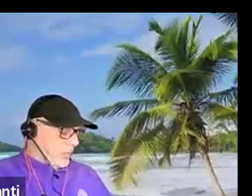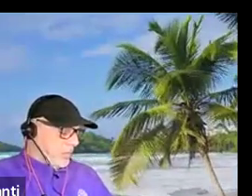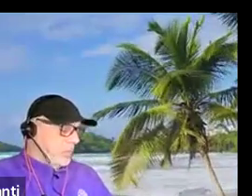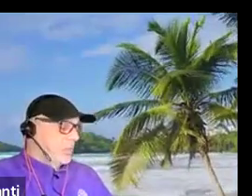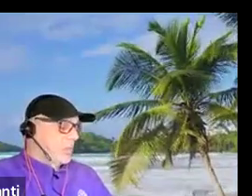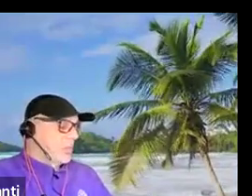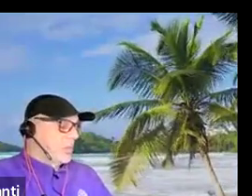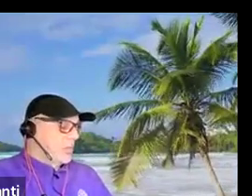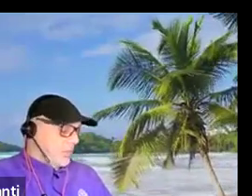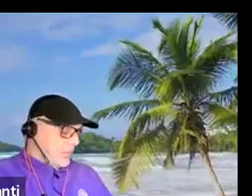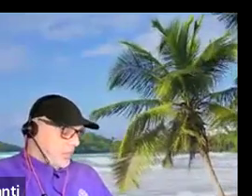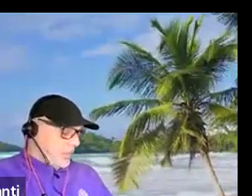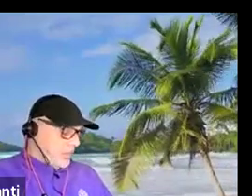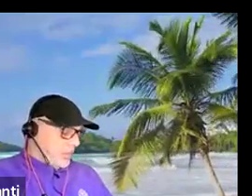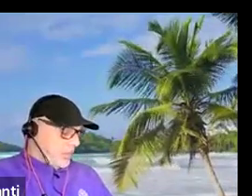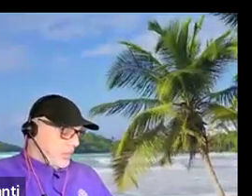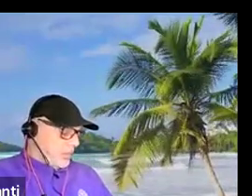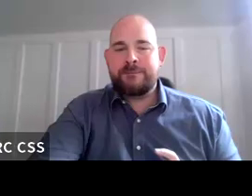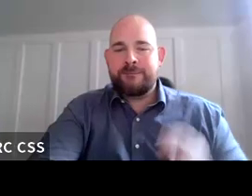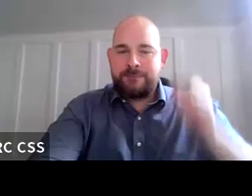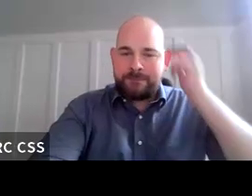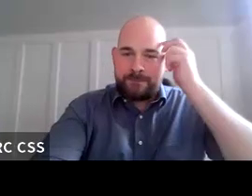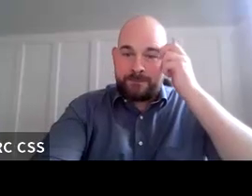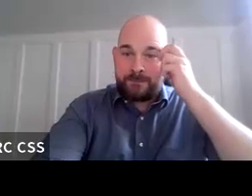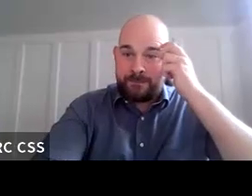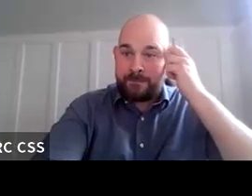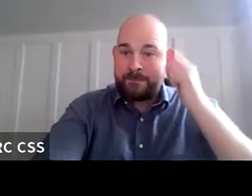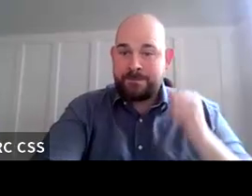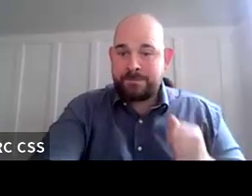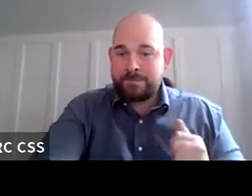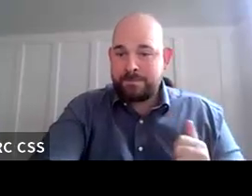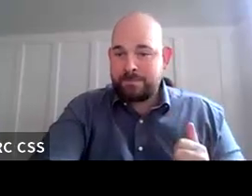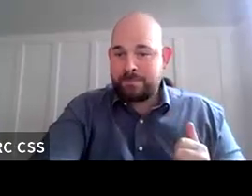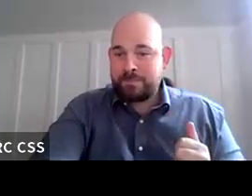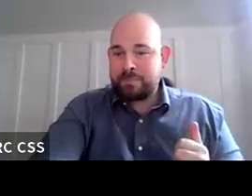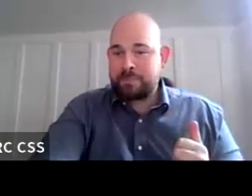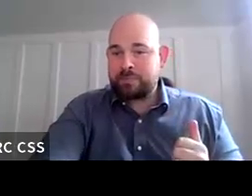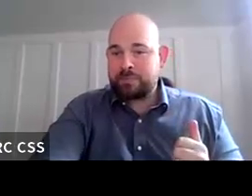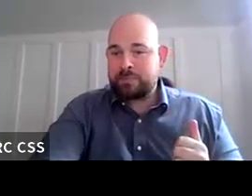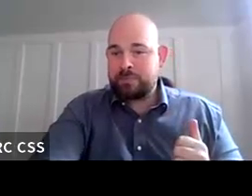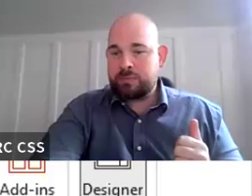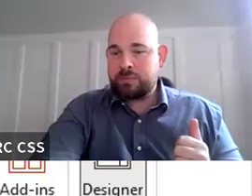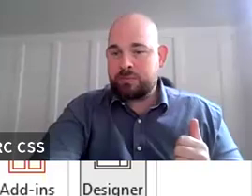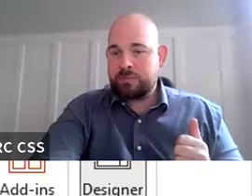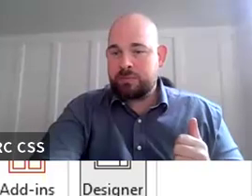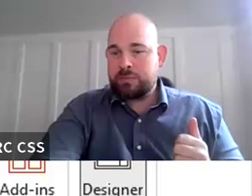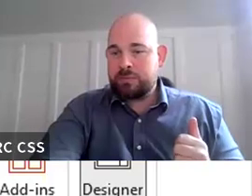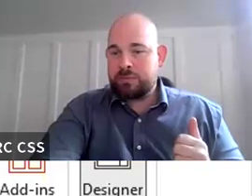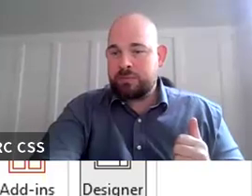there needed for them to get full and complete access. So I'm going to share my screen now so you can see.